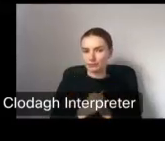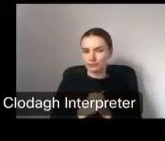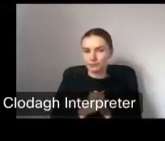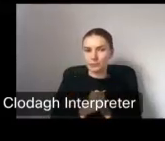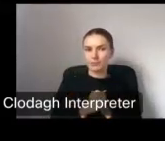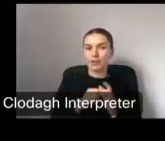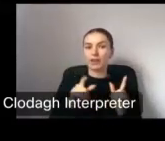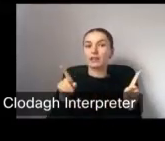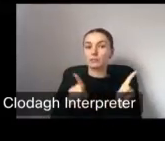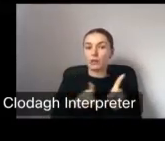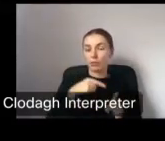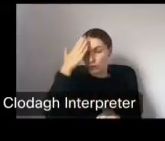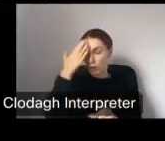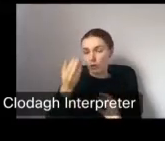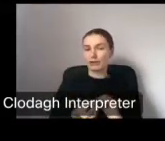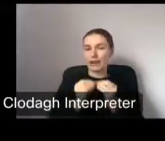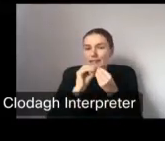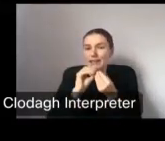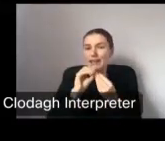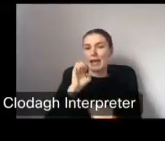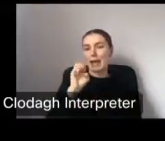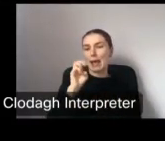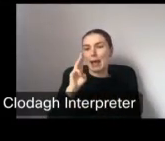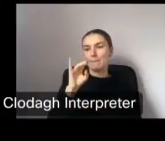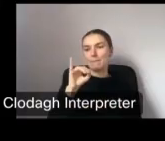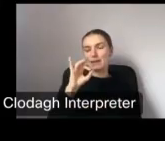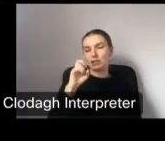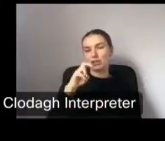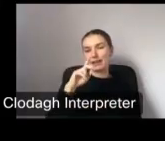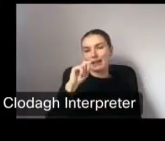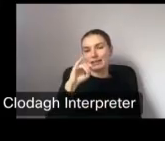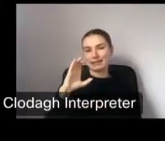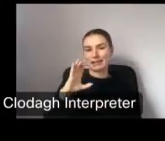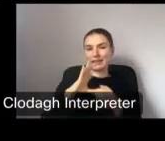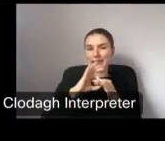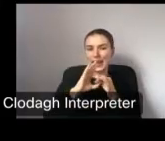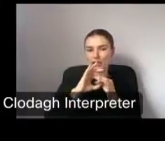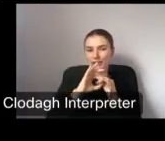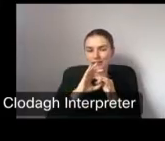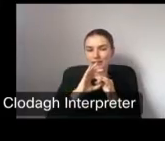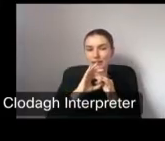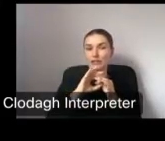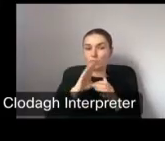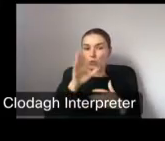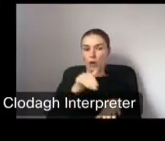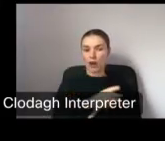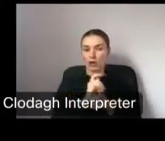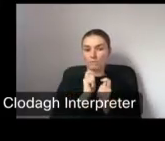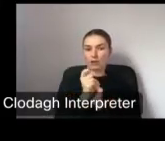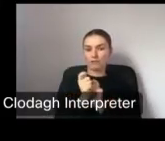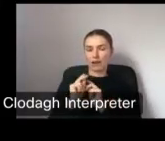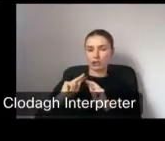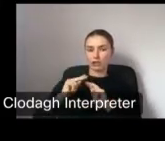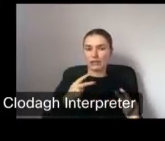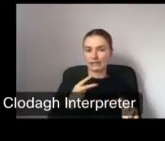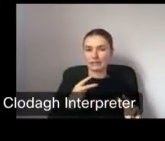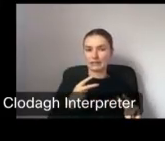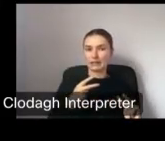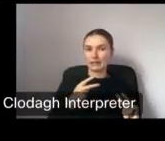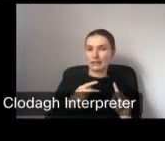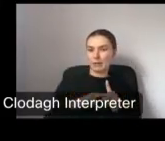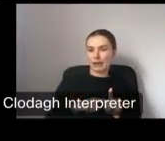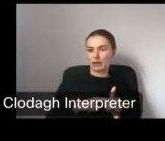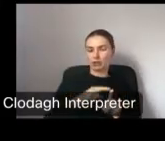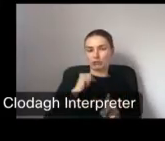creates epigenetic connections. So epigenetic connections are where you actually modify genes due to your experiences. The